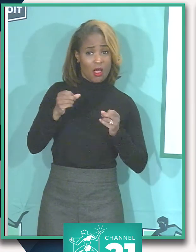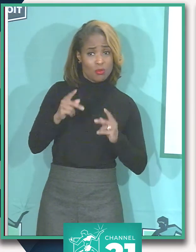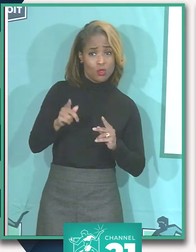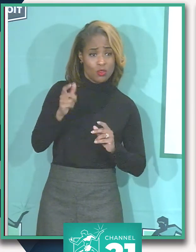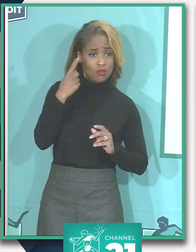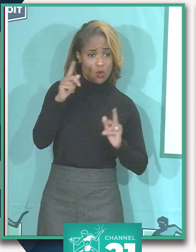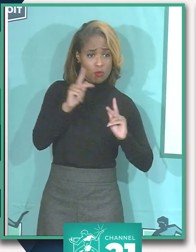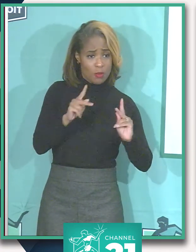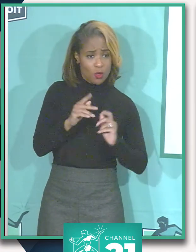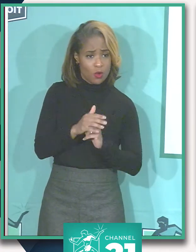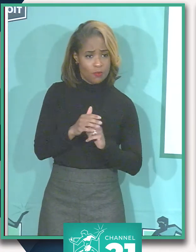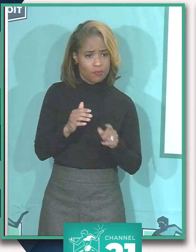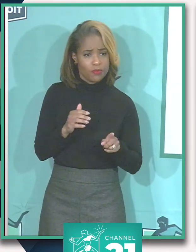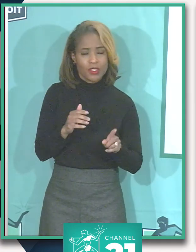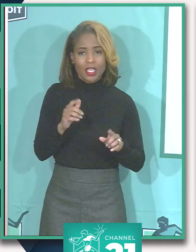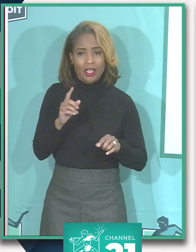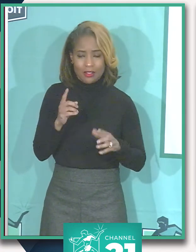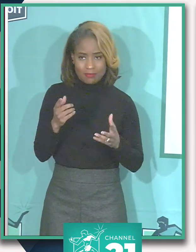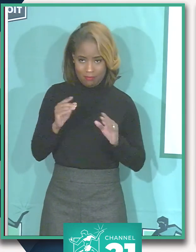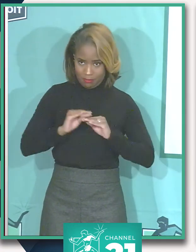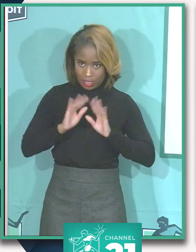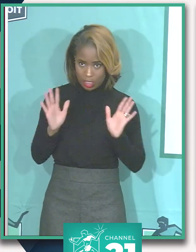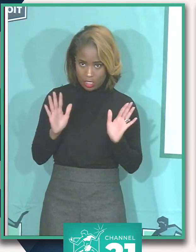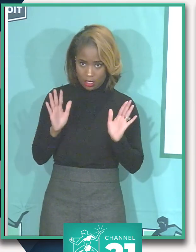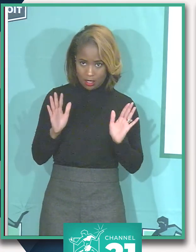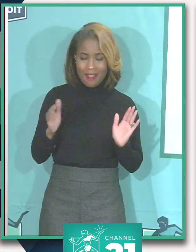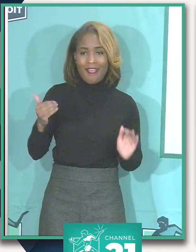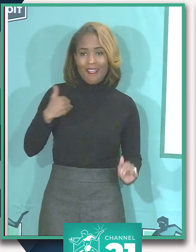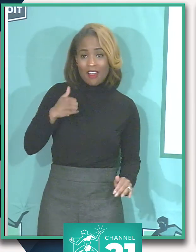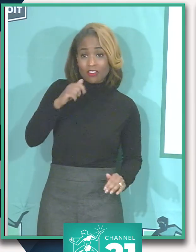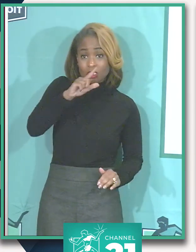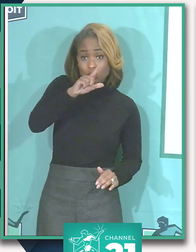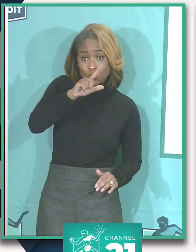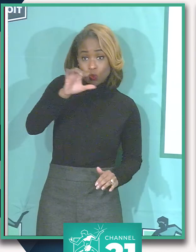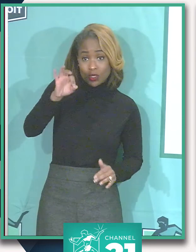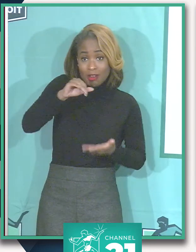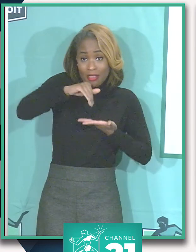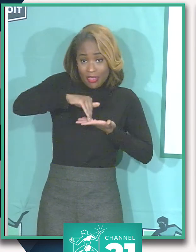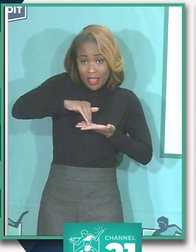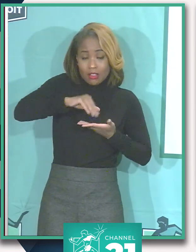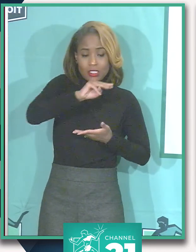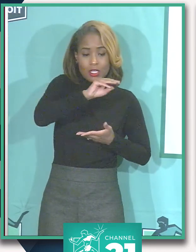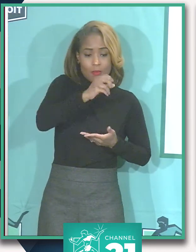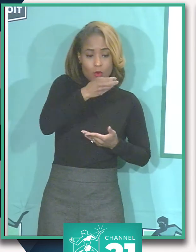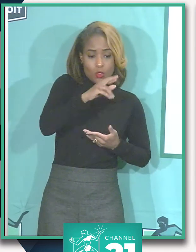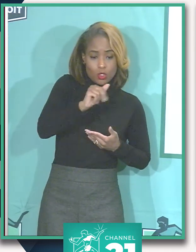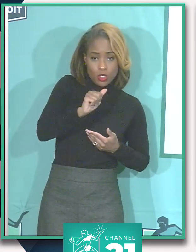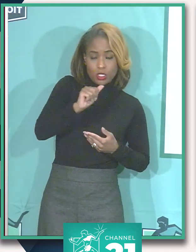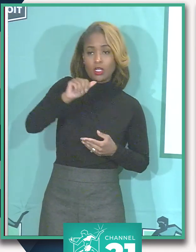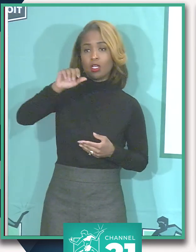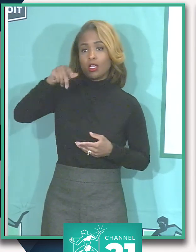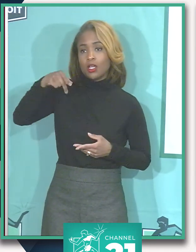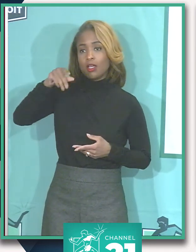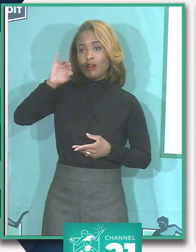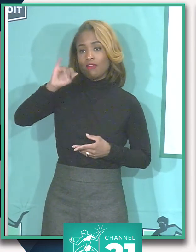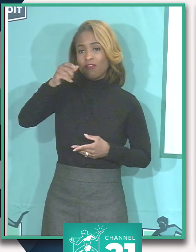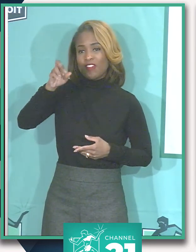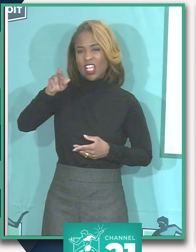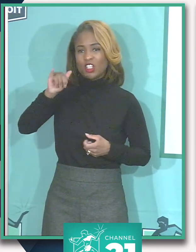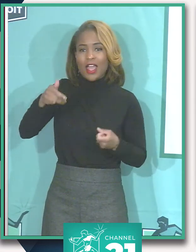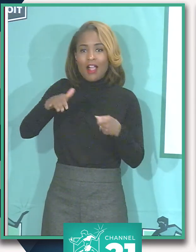know how to say this any clearer. We got 29,000 Moderna and Pfizer vaccines. That